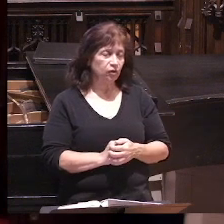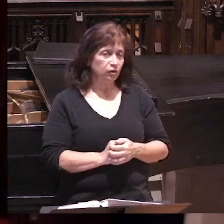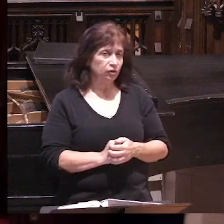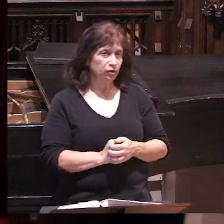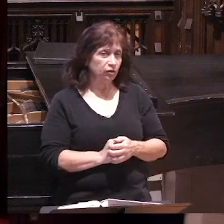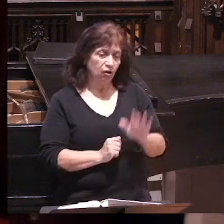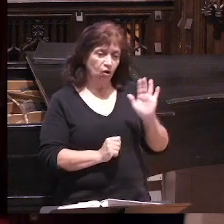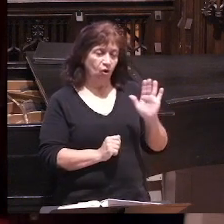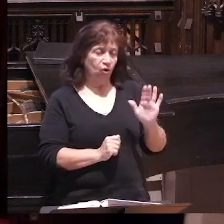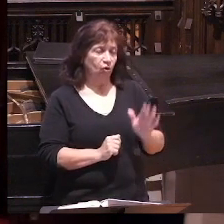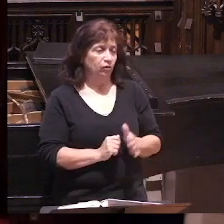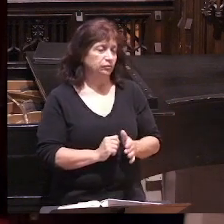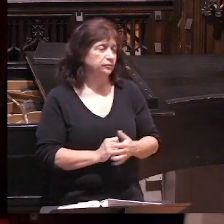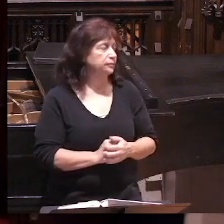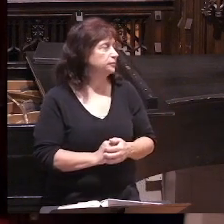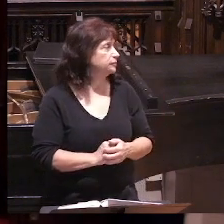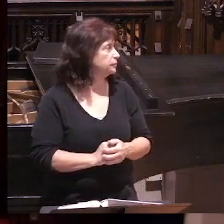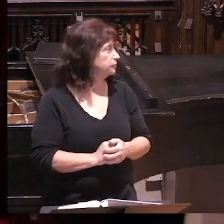about her.